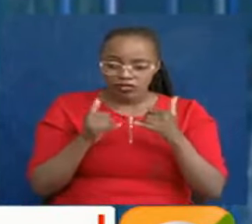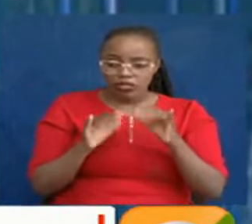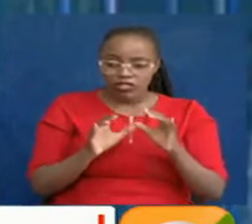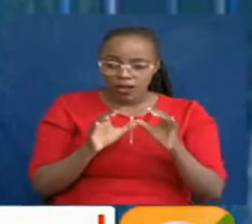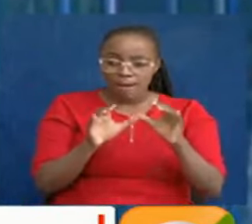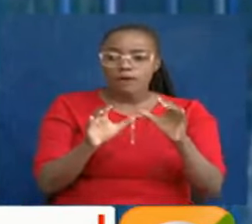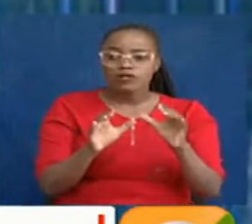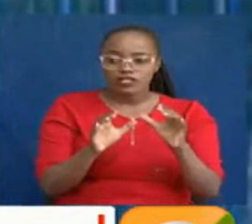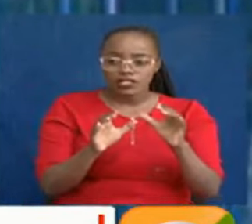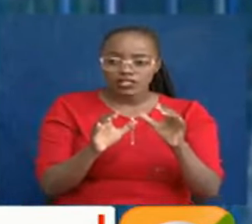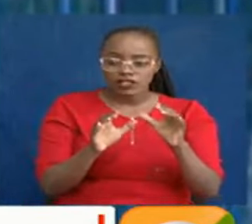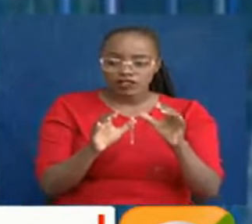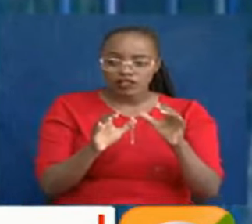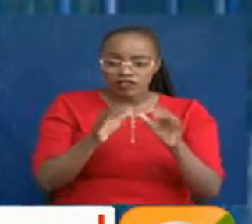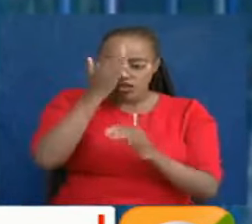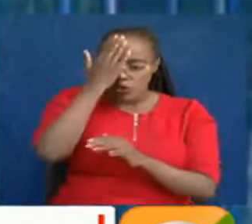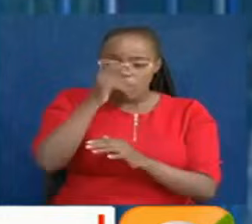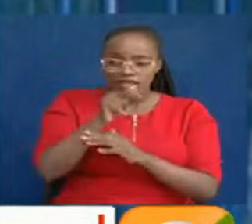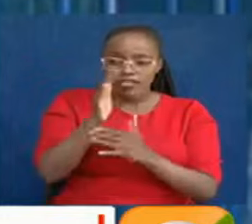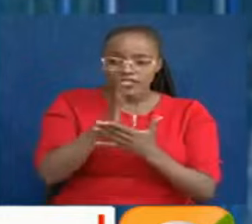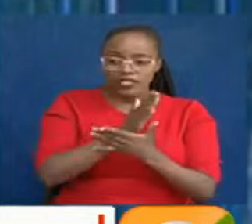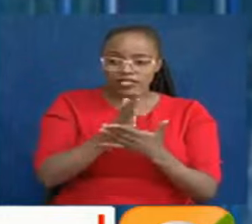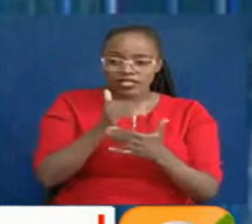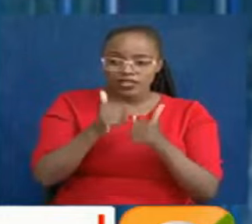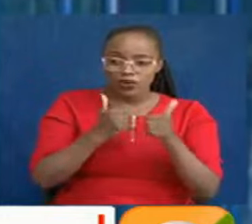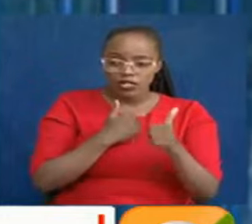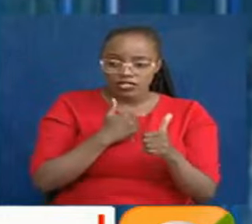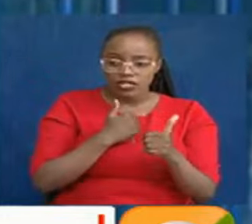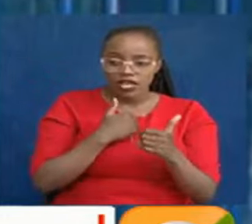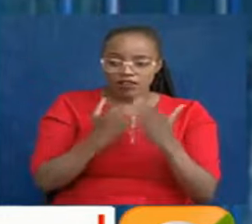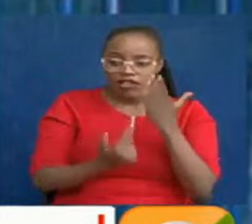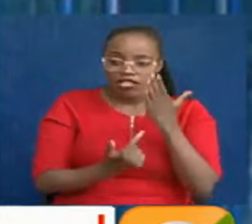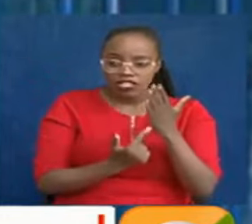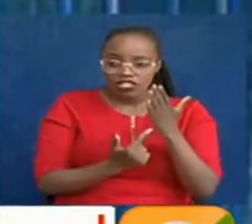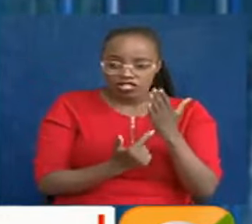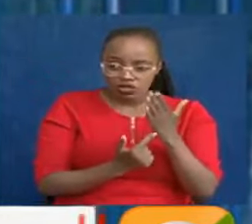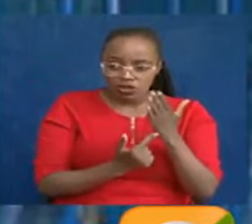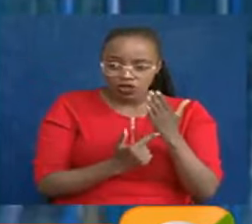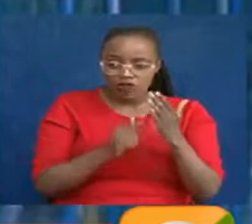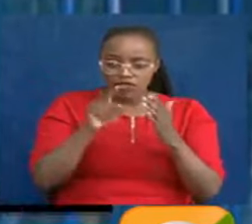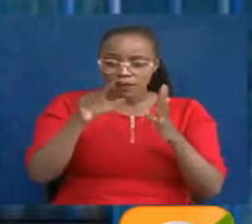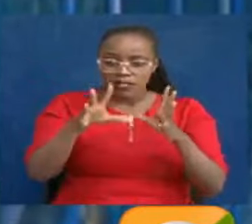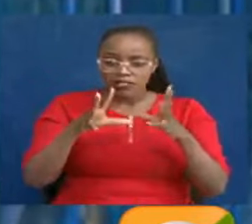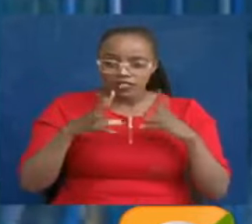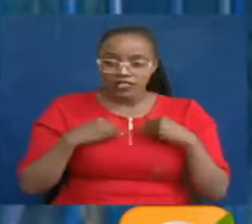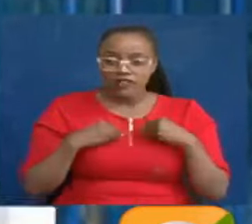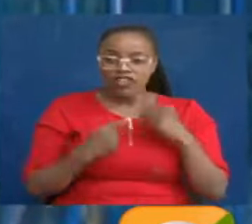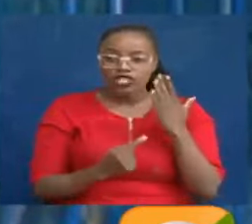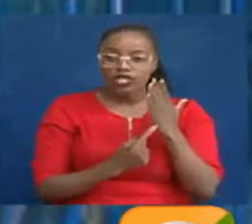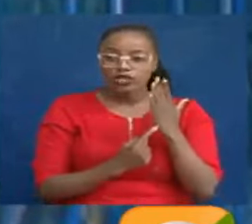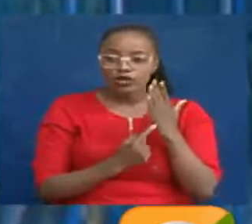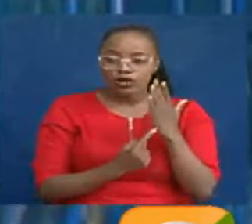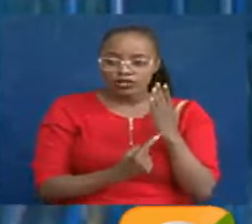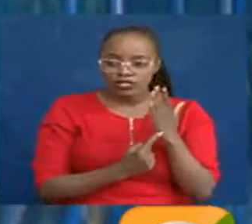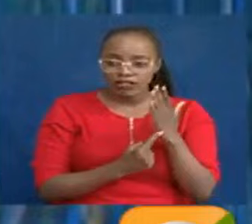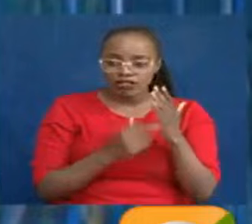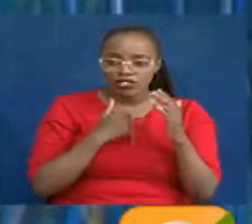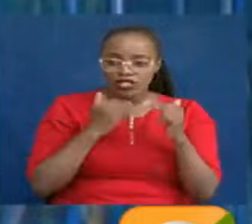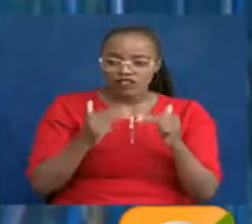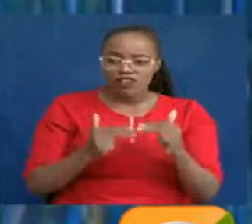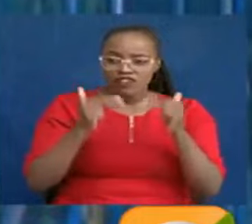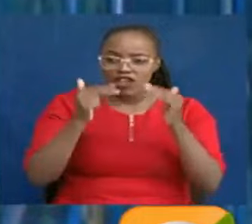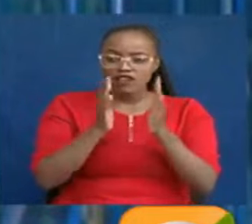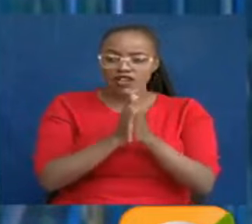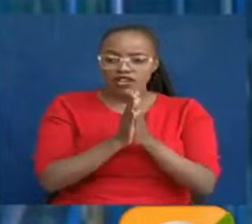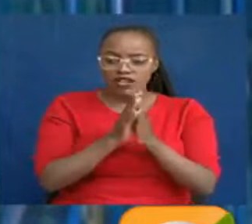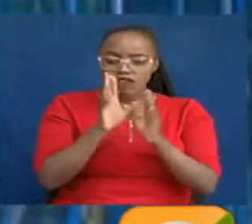adoption. Because as sectoral is undergoing digital transformation, they have to adopt the technologies. Mm. And this is where I think the right policy has to be put in